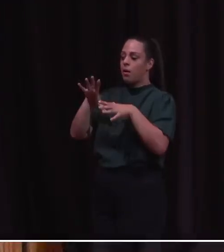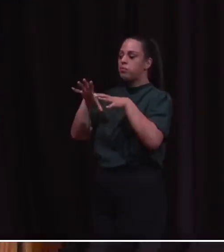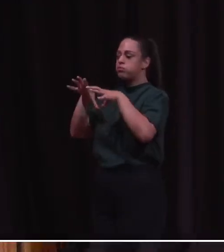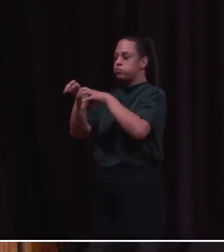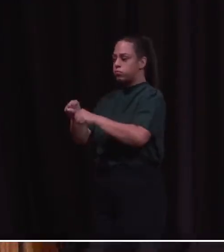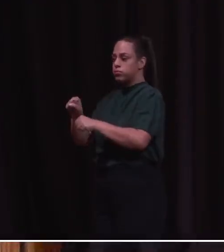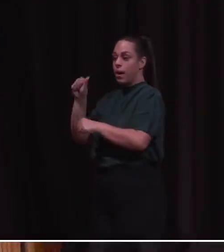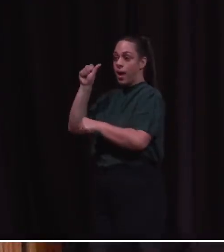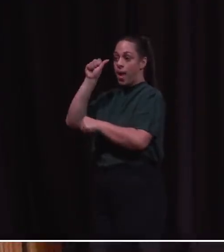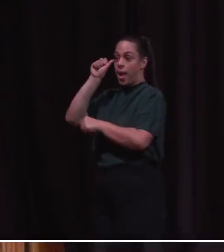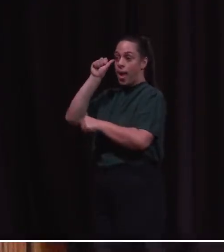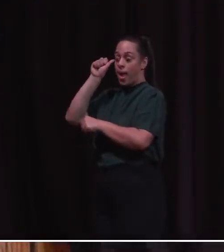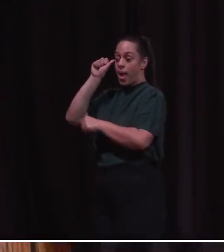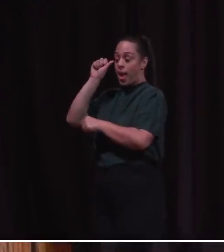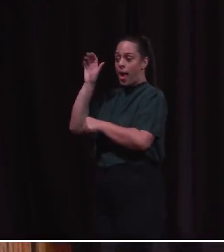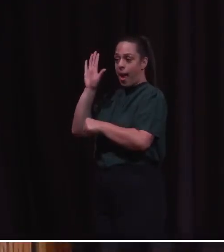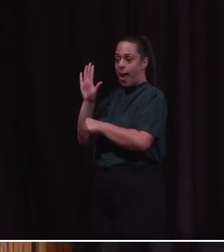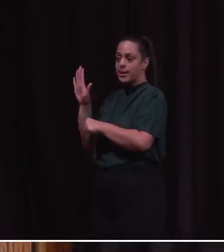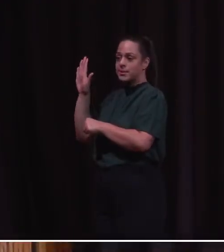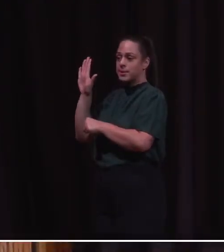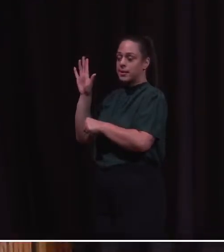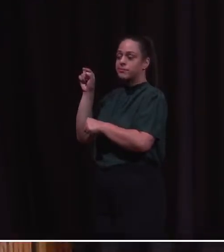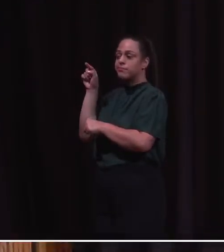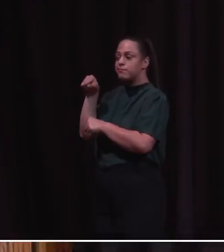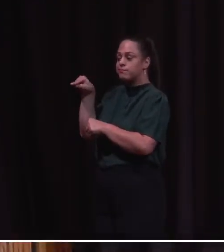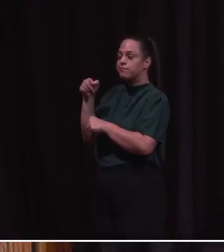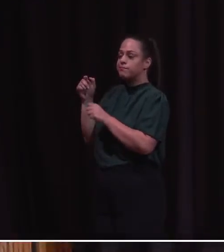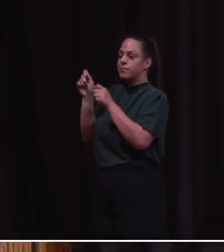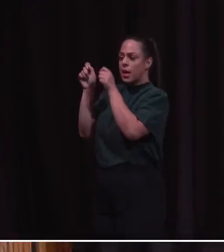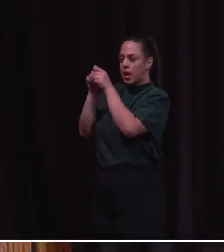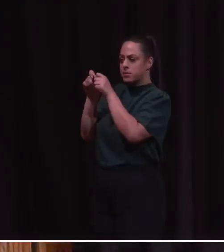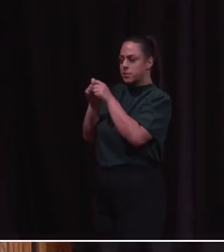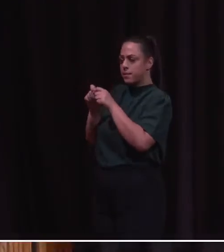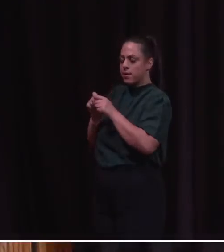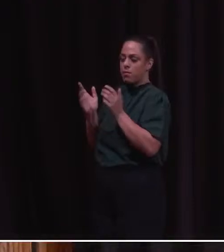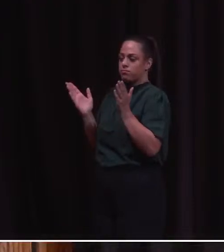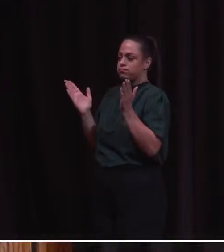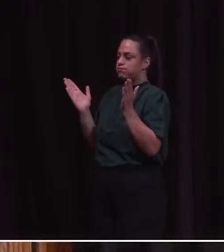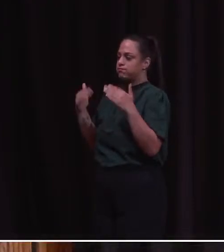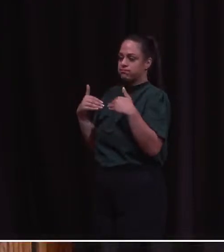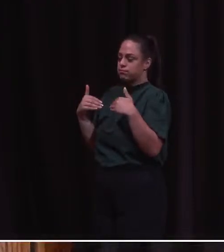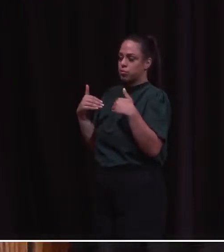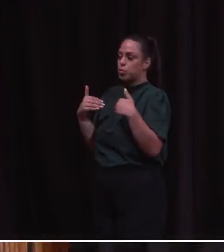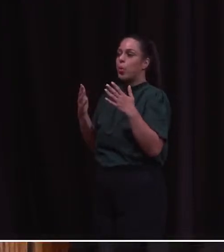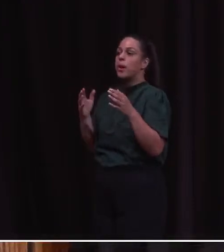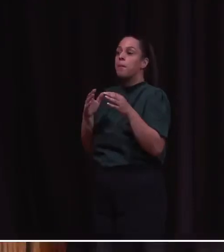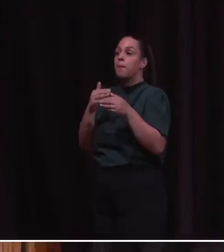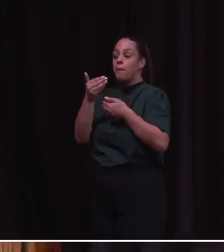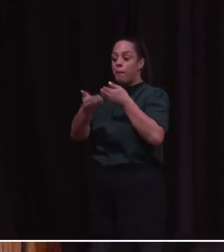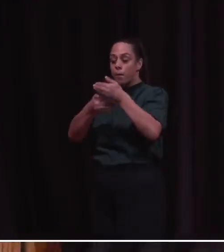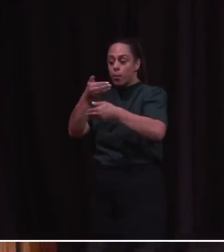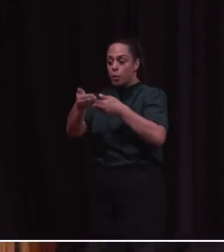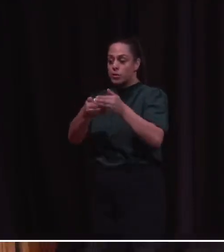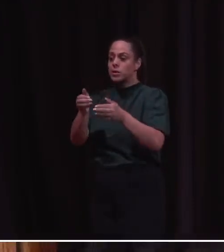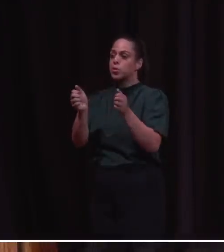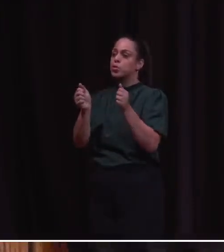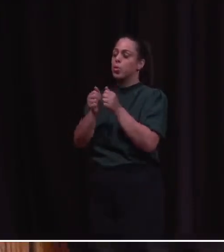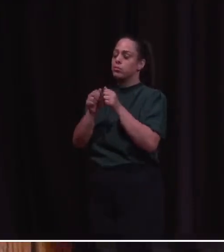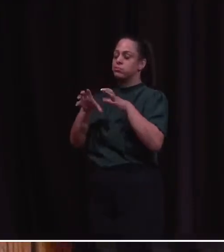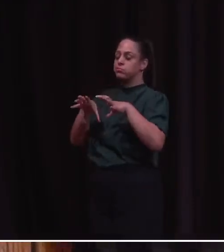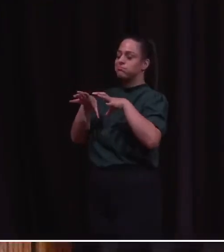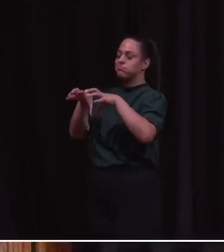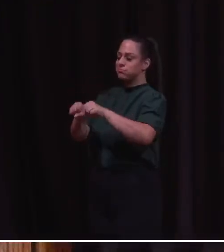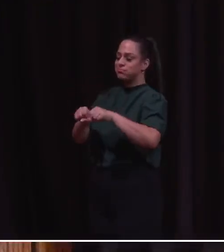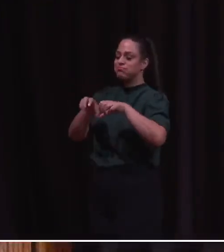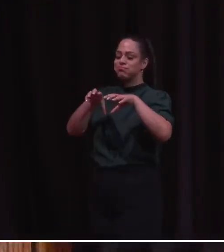gives the impression that the global process of colonization are several processes, and most significantly, suggest